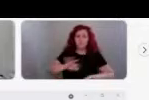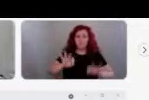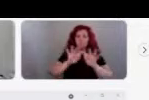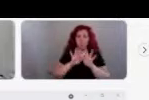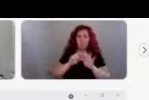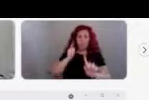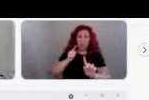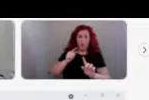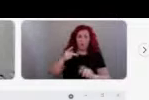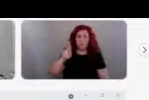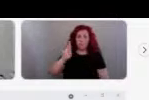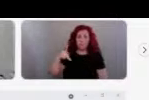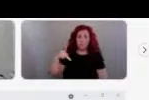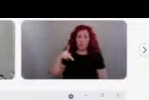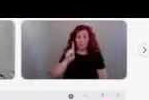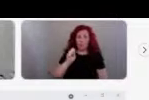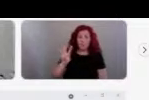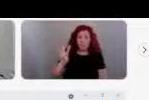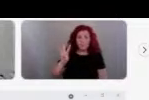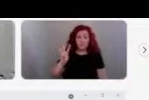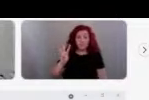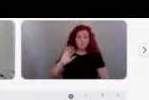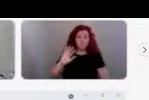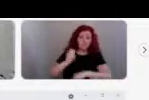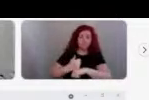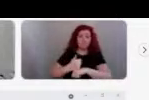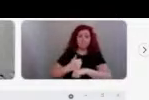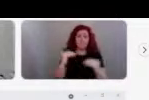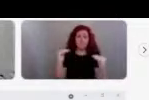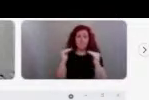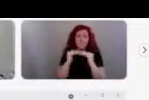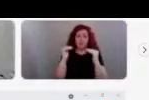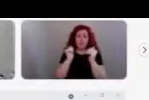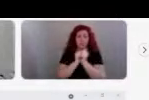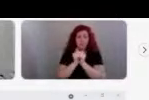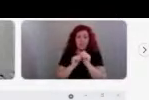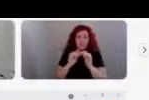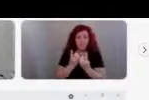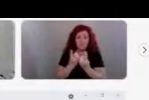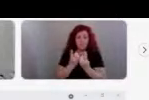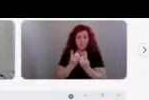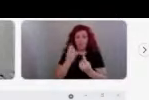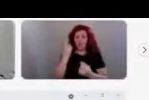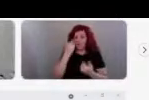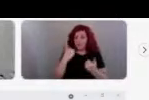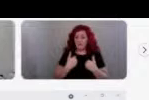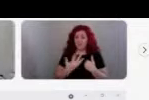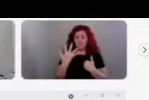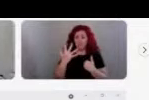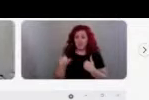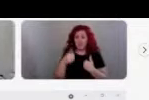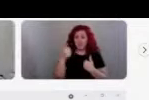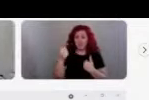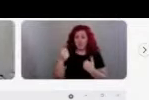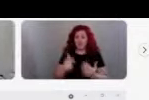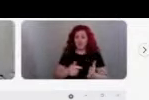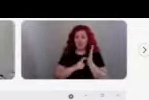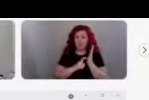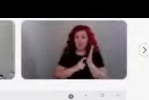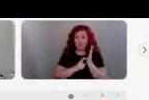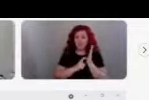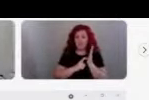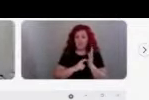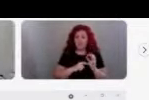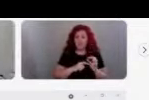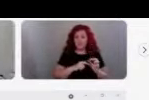to create fair and competitive districts i realize there are five other criteria you must attempt to satisfy and it's